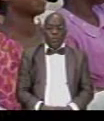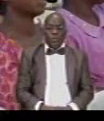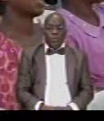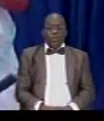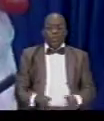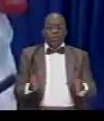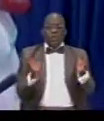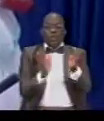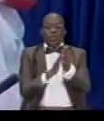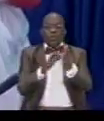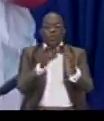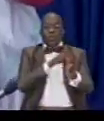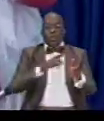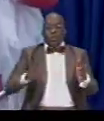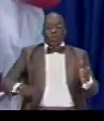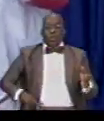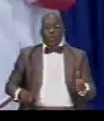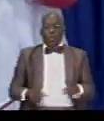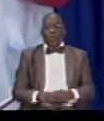Praise the Lord.